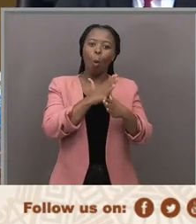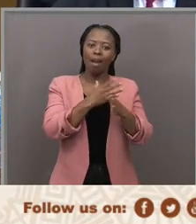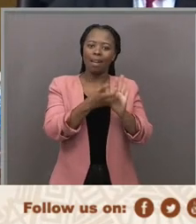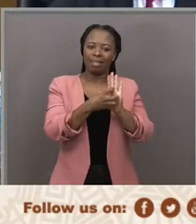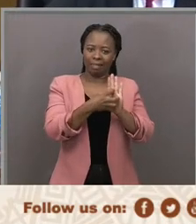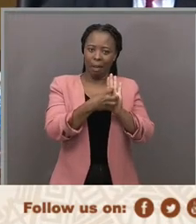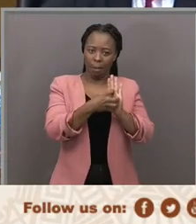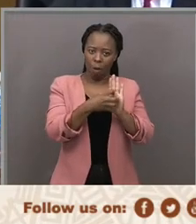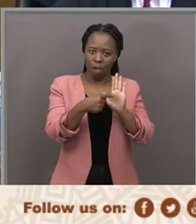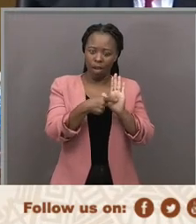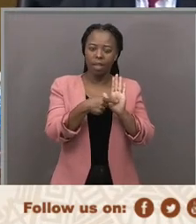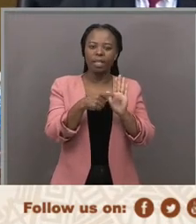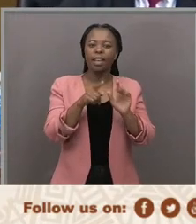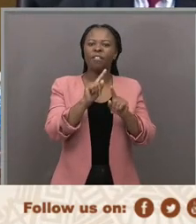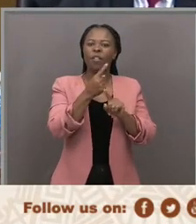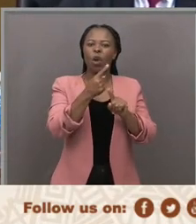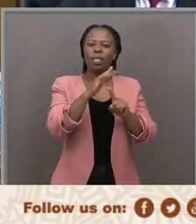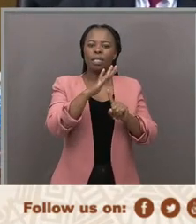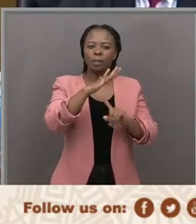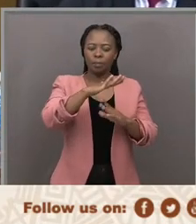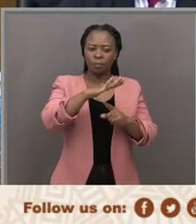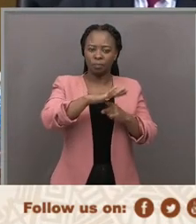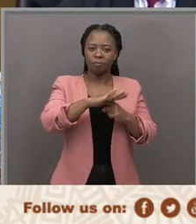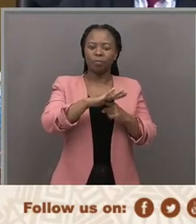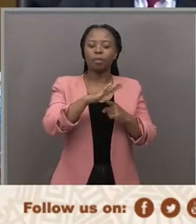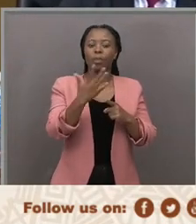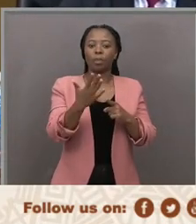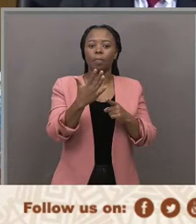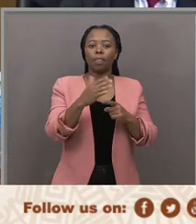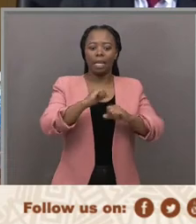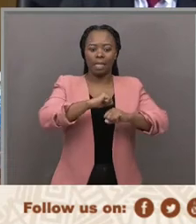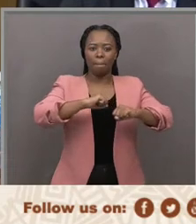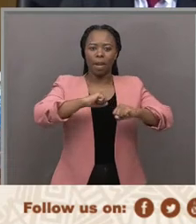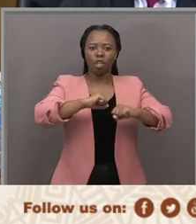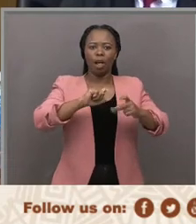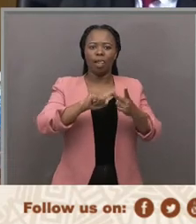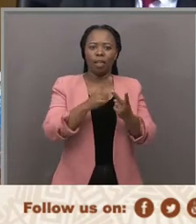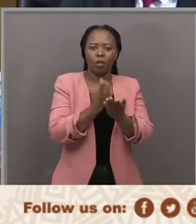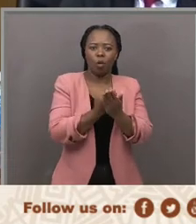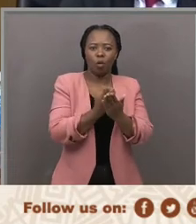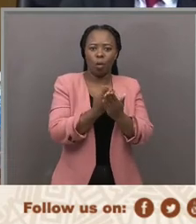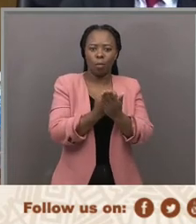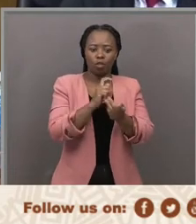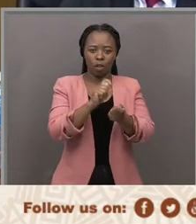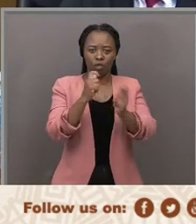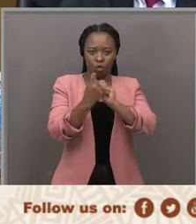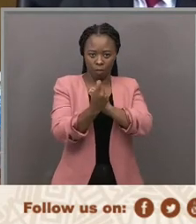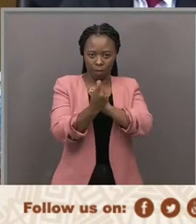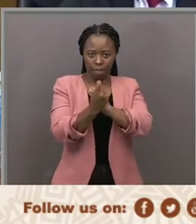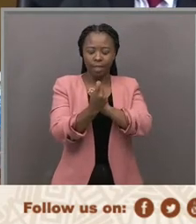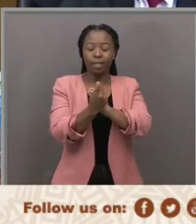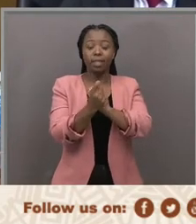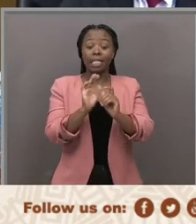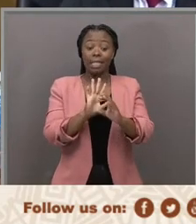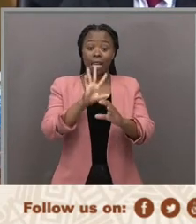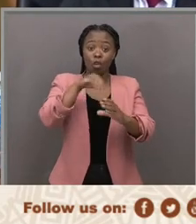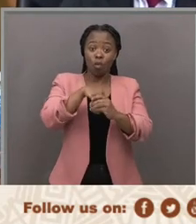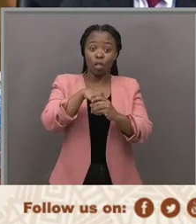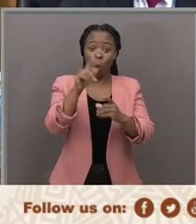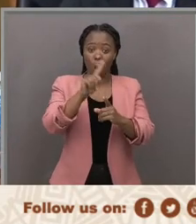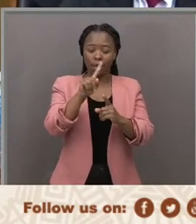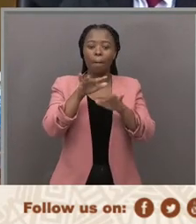firstly, of spatial and economic transformation, an integration of people and